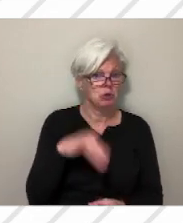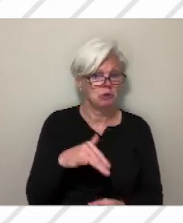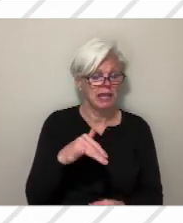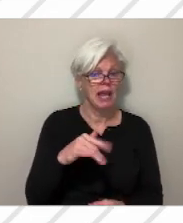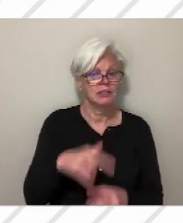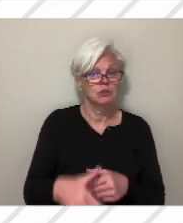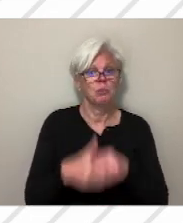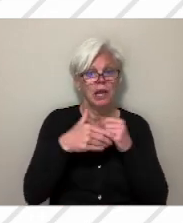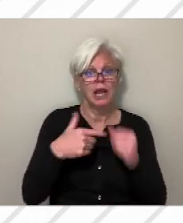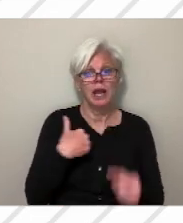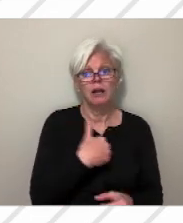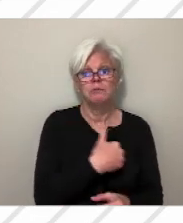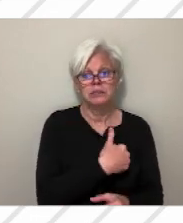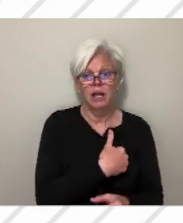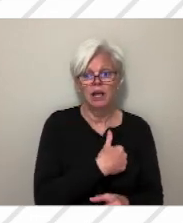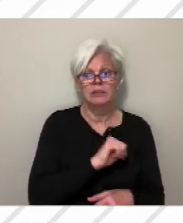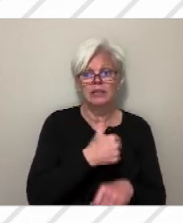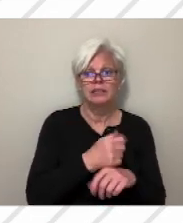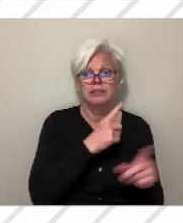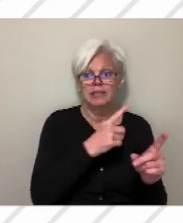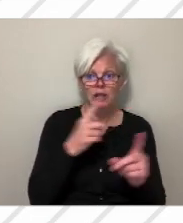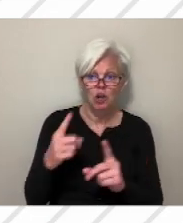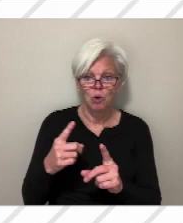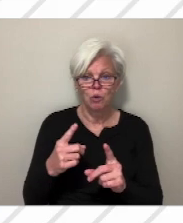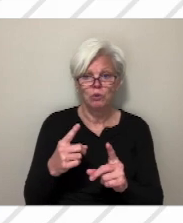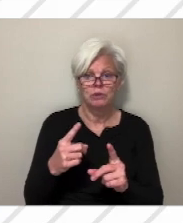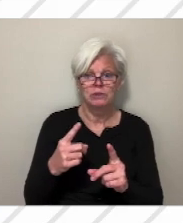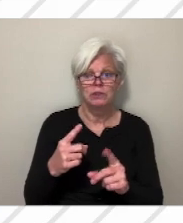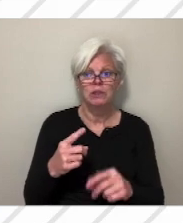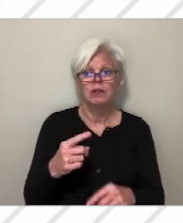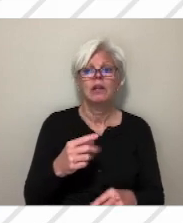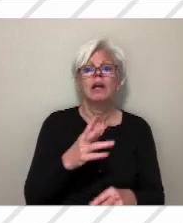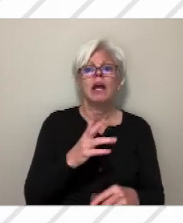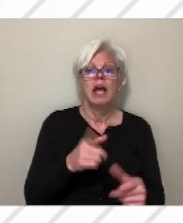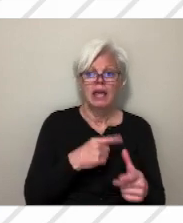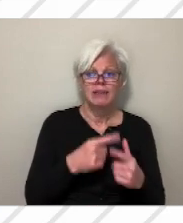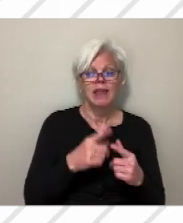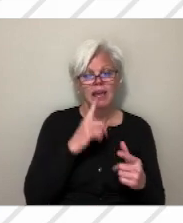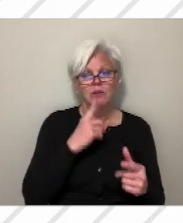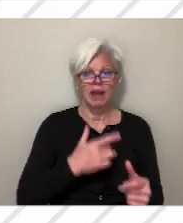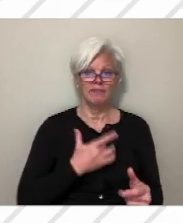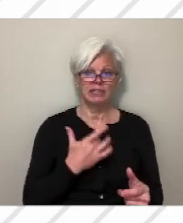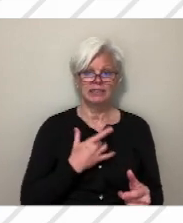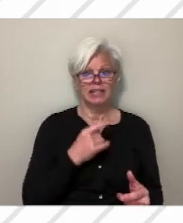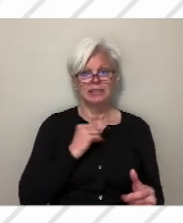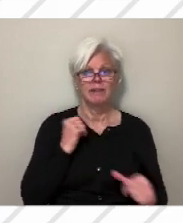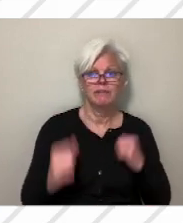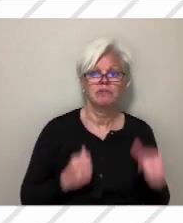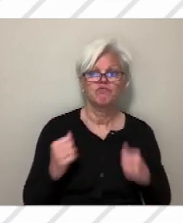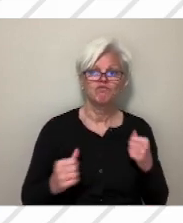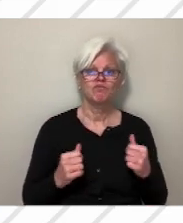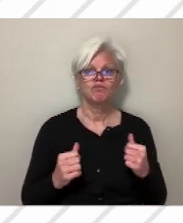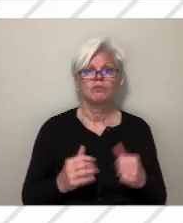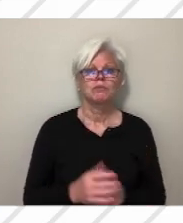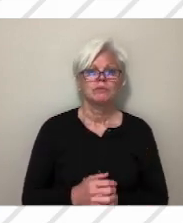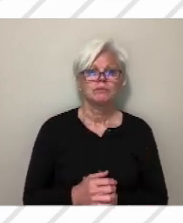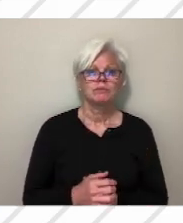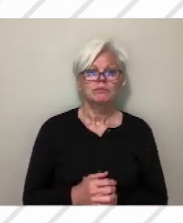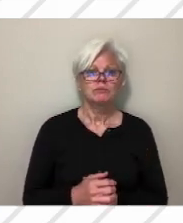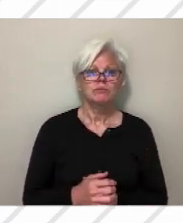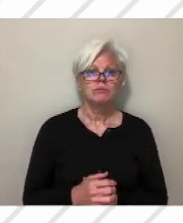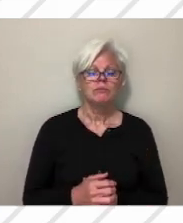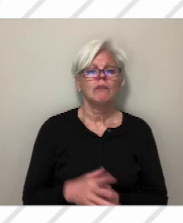us set goals and make decisions and have a sense of agency. It is strengthening connections with other regions of the